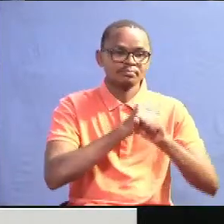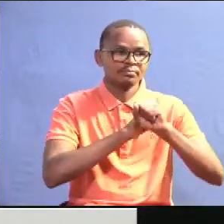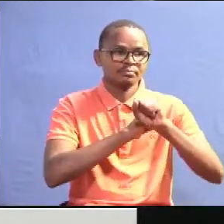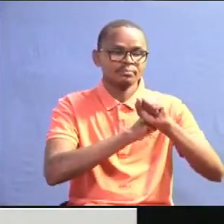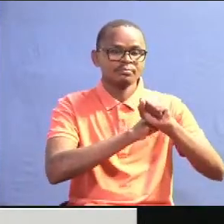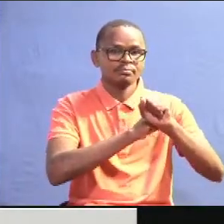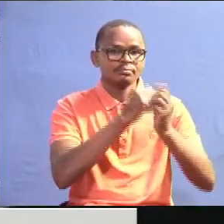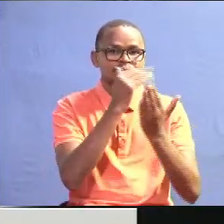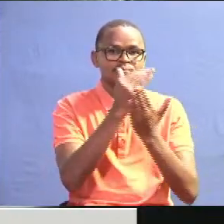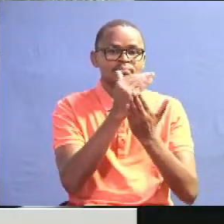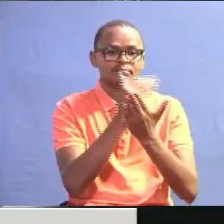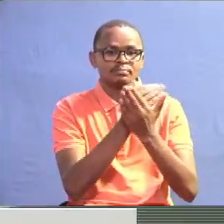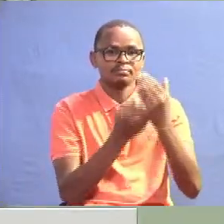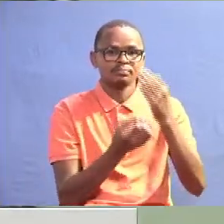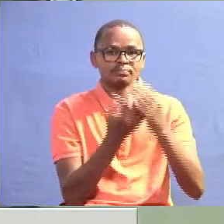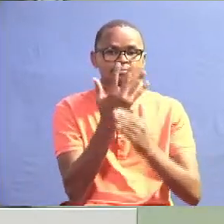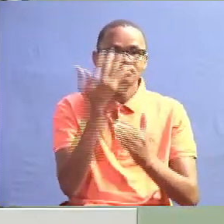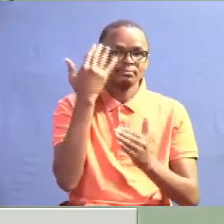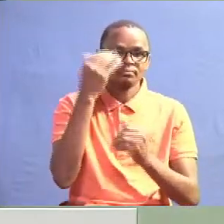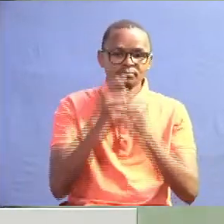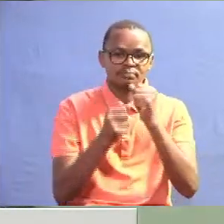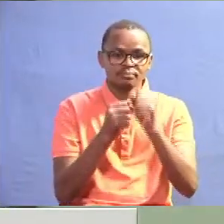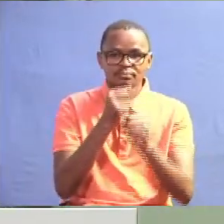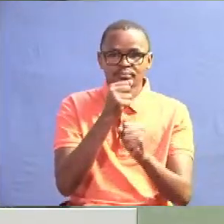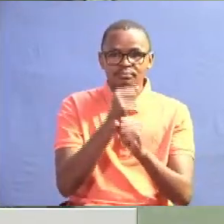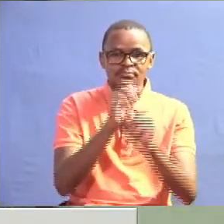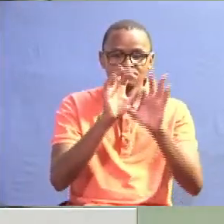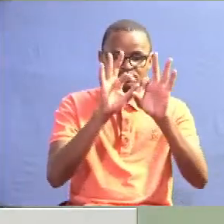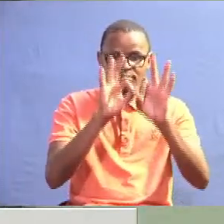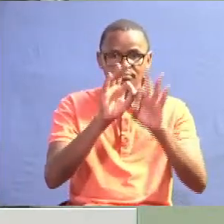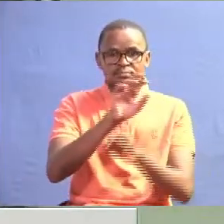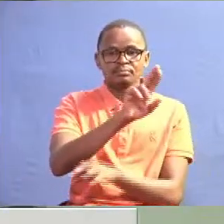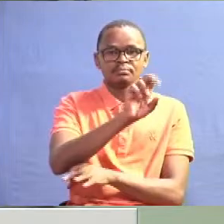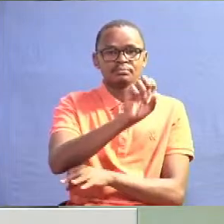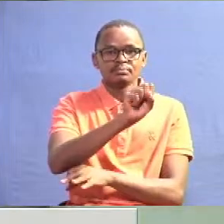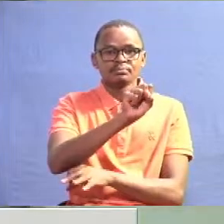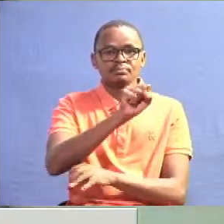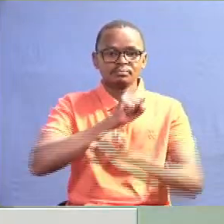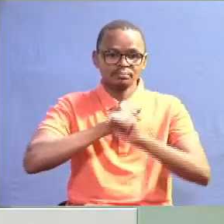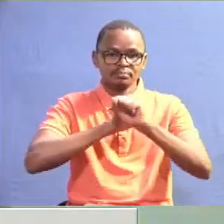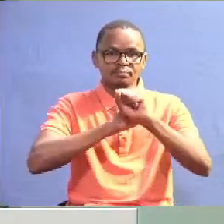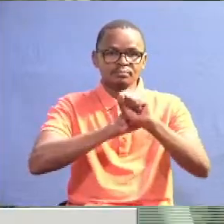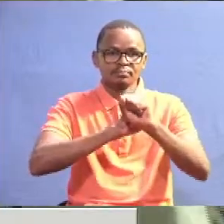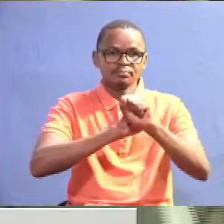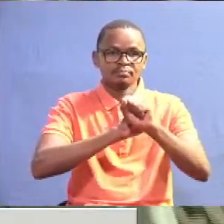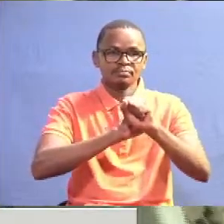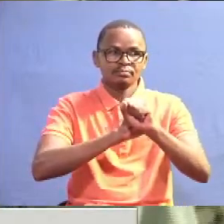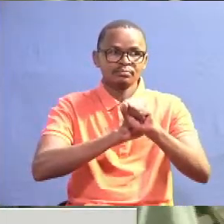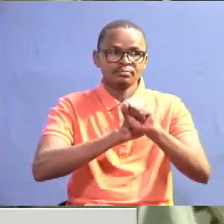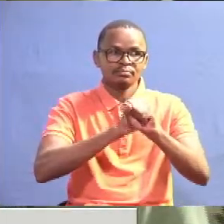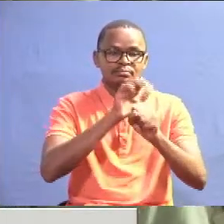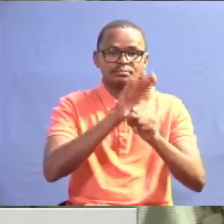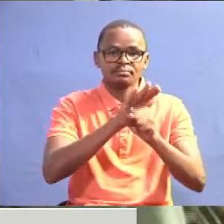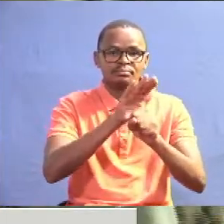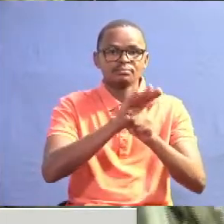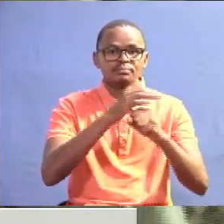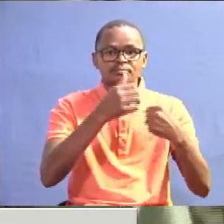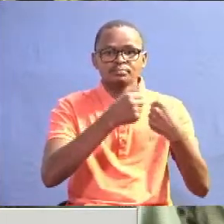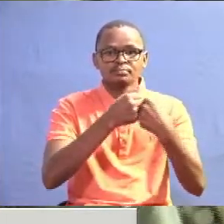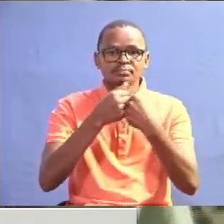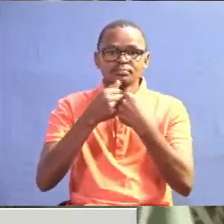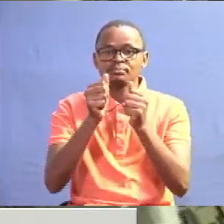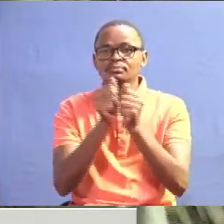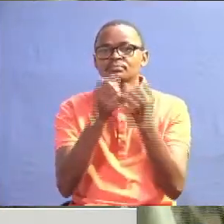initiative launched last year with significant US support has already weathered multiple challenges,